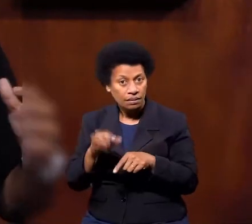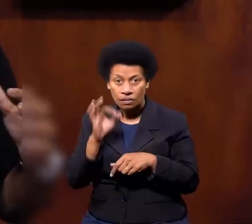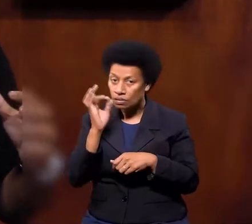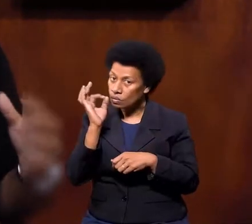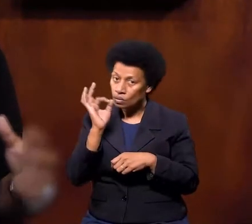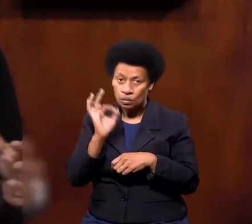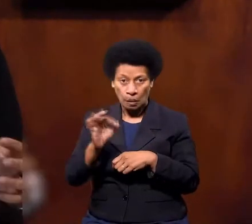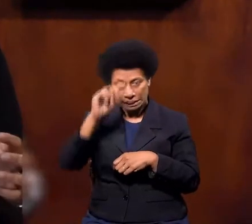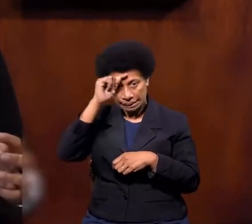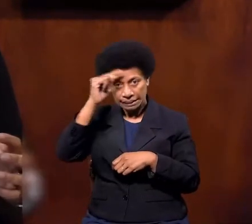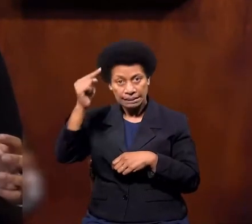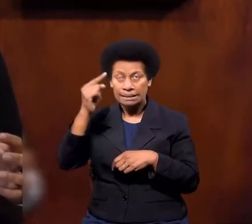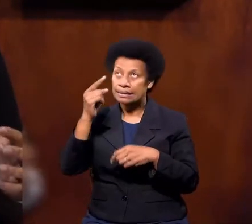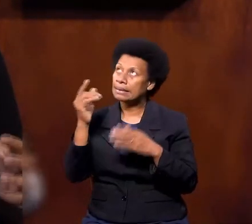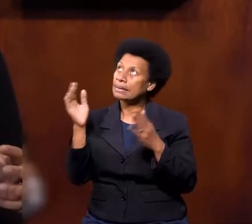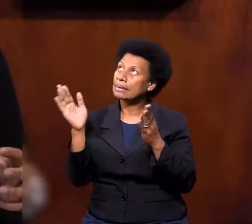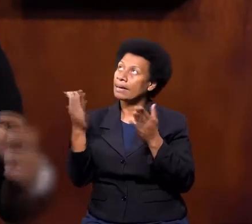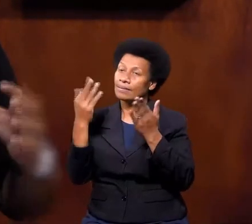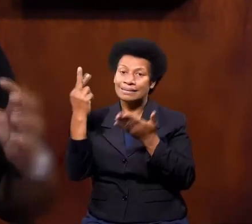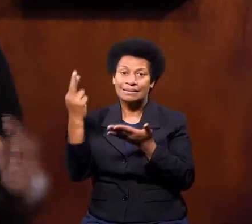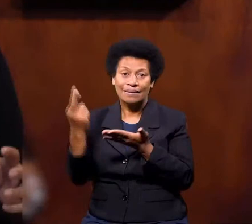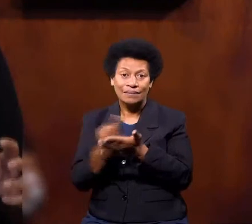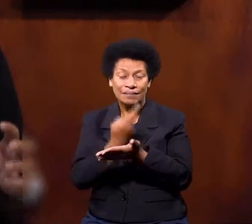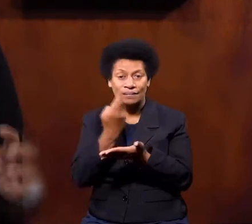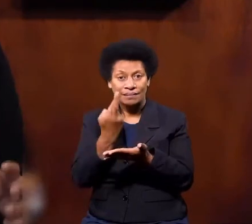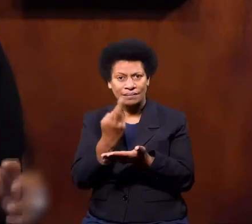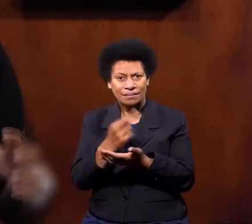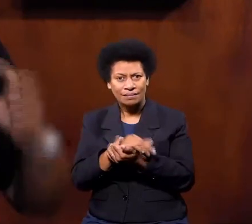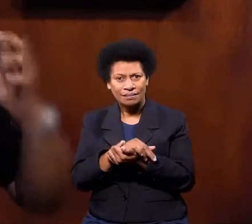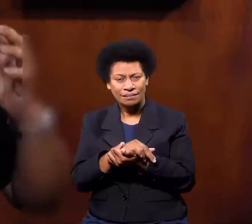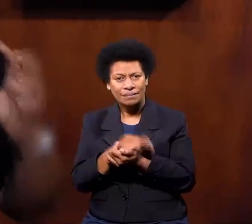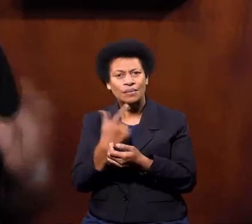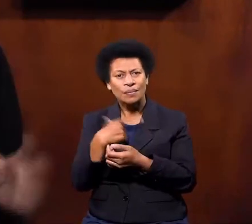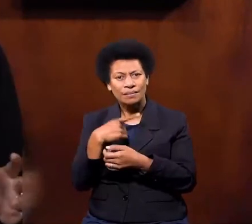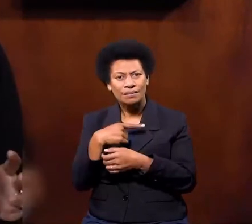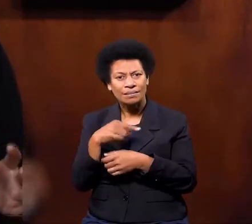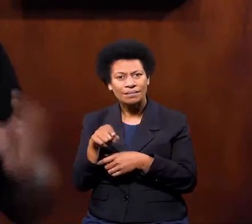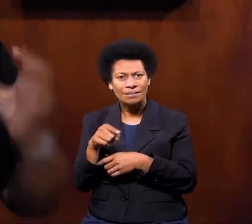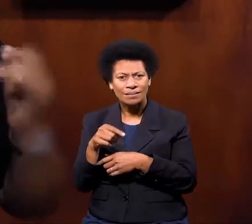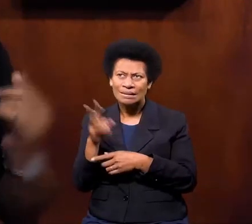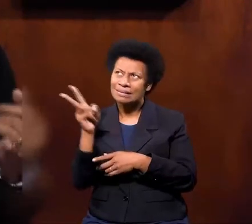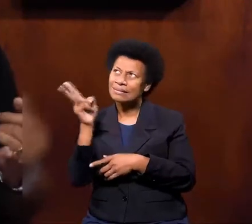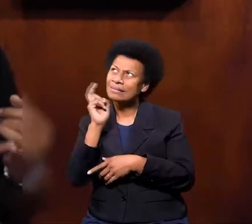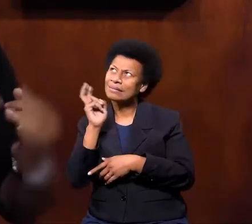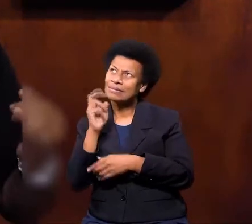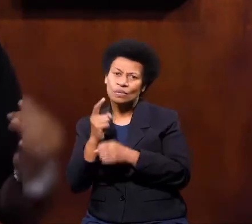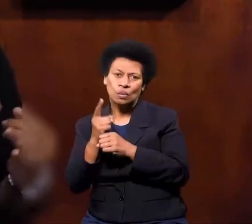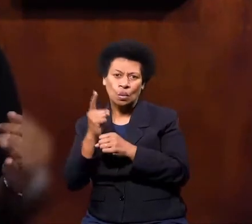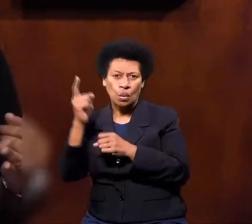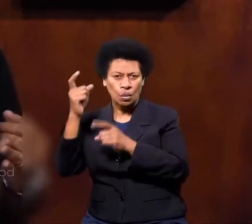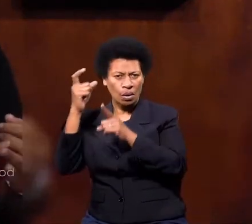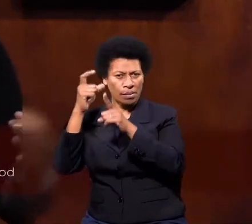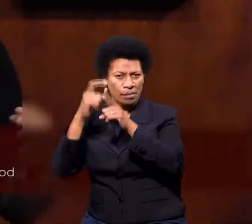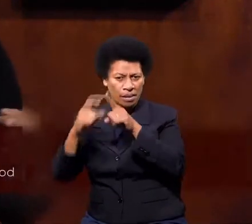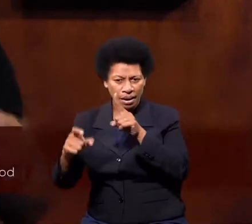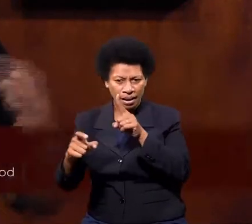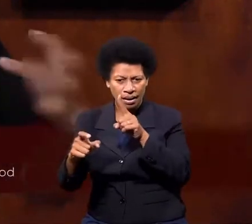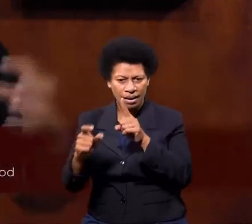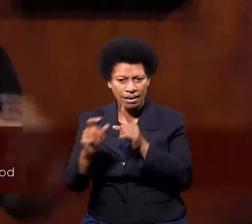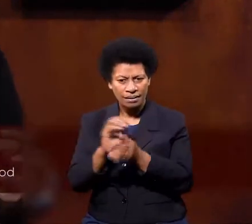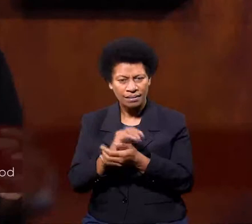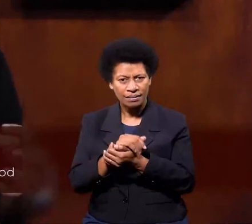not understanding the way of salvation right. Then we are only adhering to God's instruction and commands